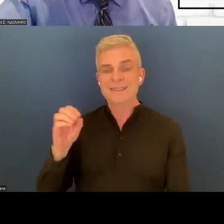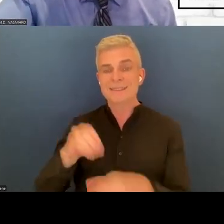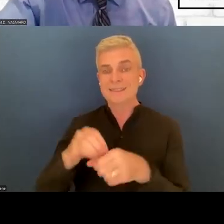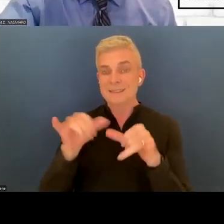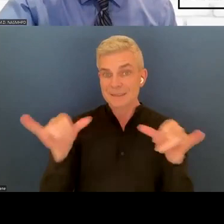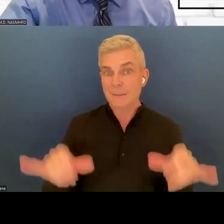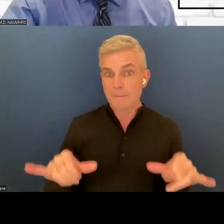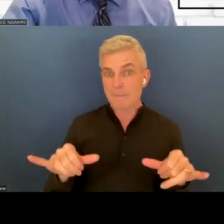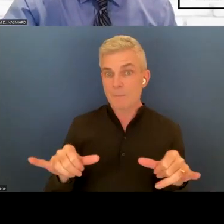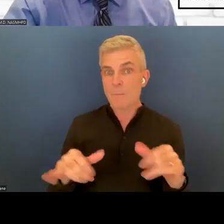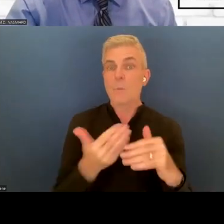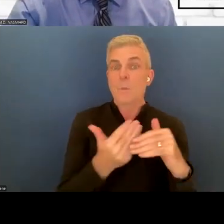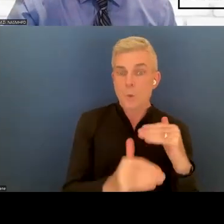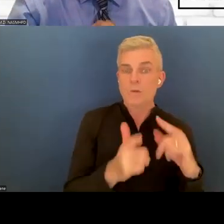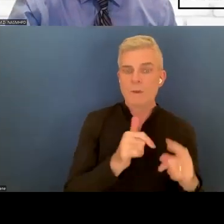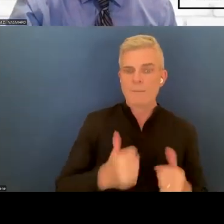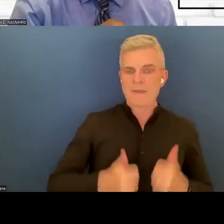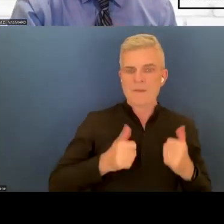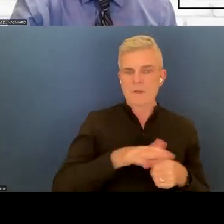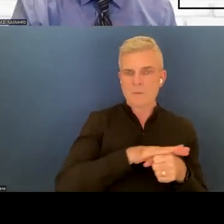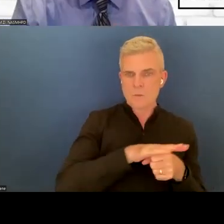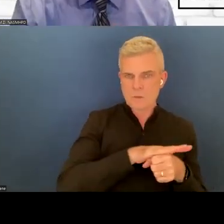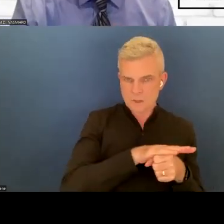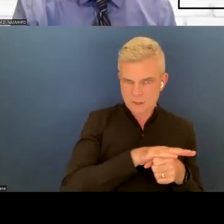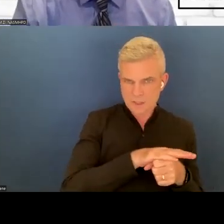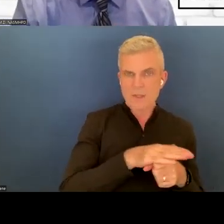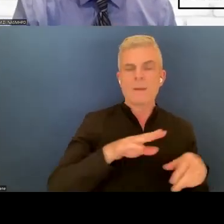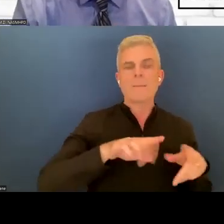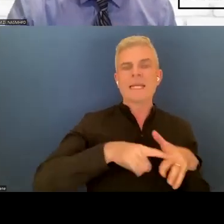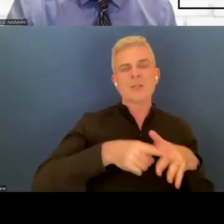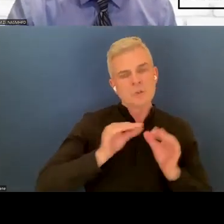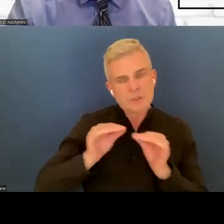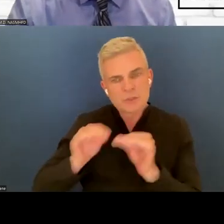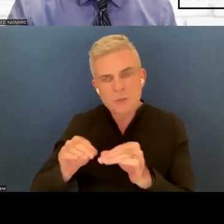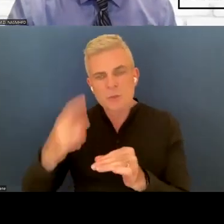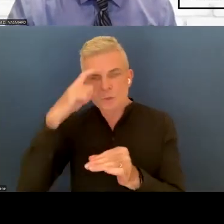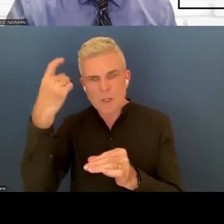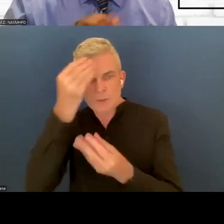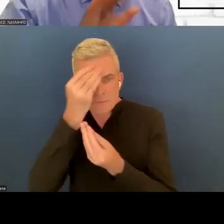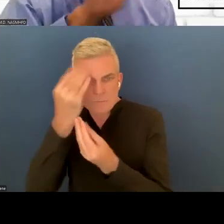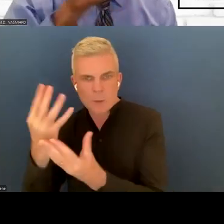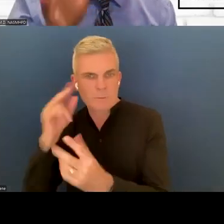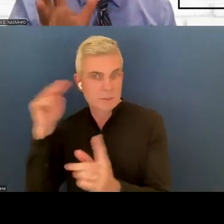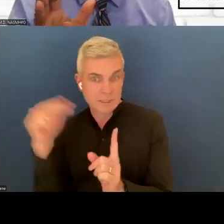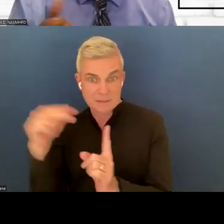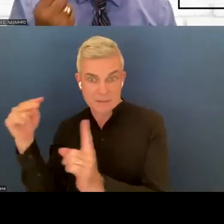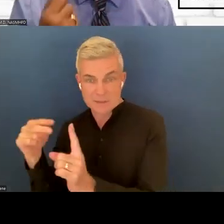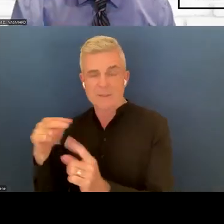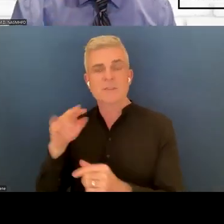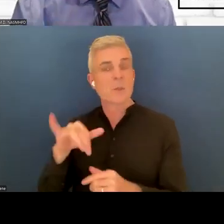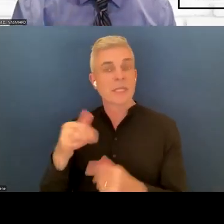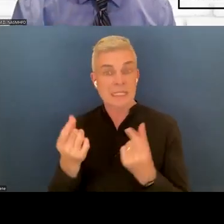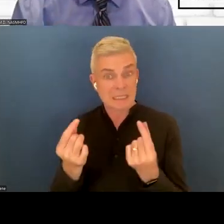of living in the local area and began to insert trauma-informed perspectives. What that did in a short run